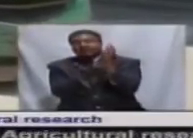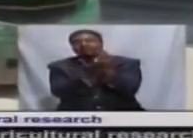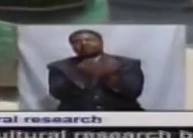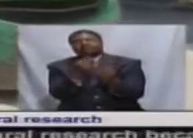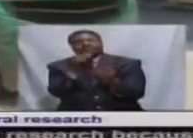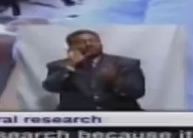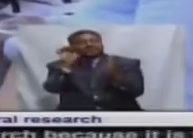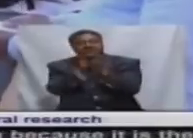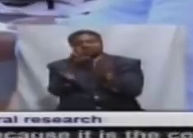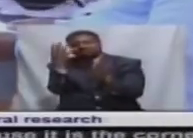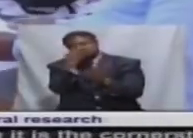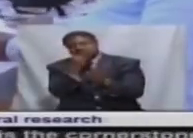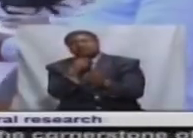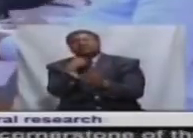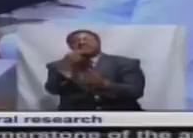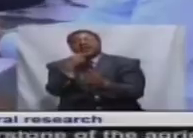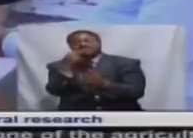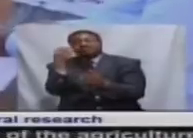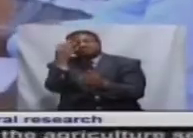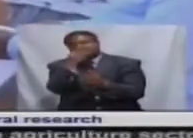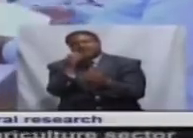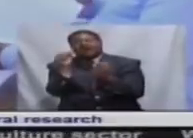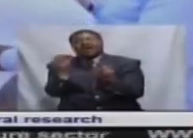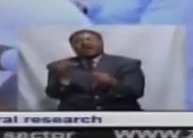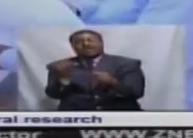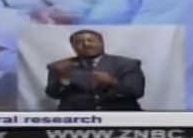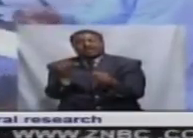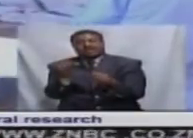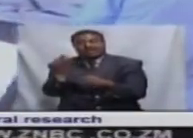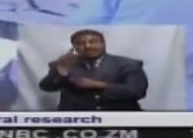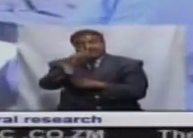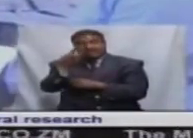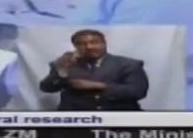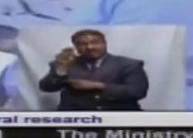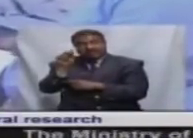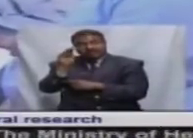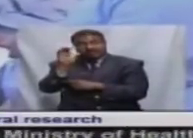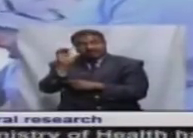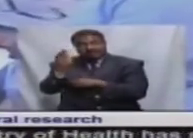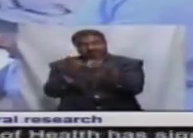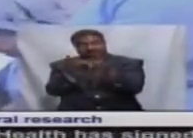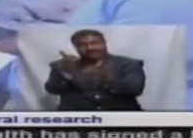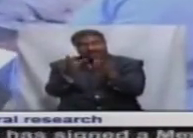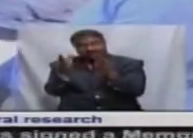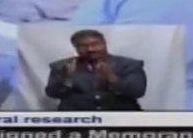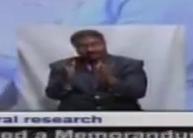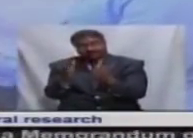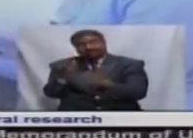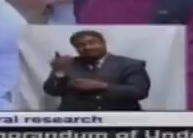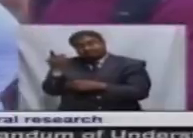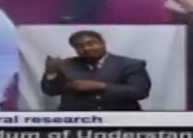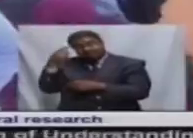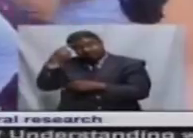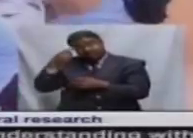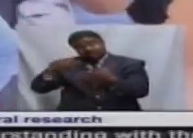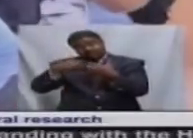it means we need to embrace science and technology. And as we embrace science and technology, it comes with risks. So